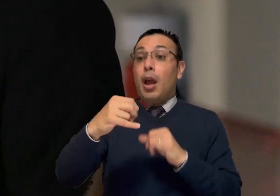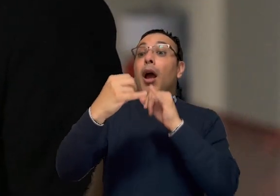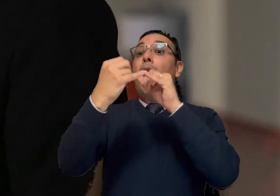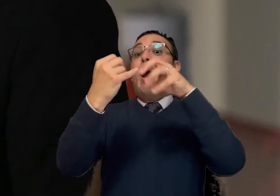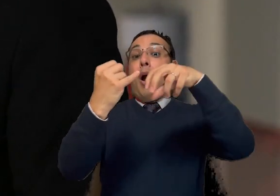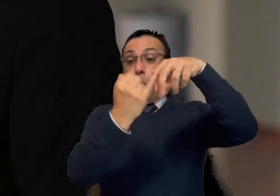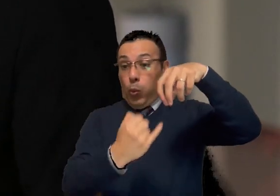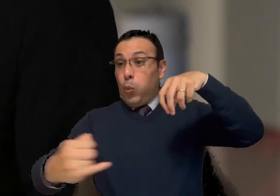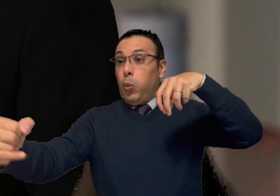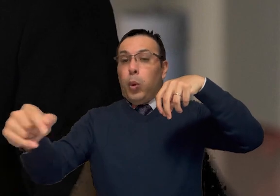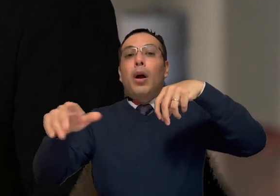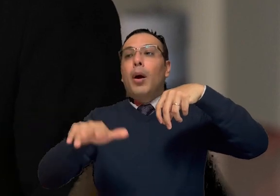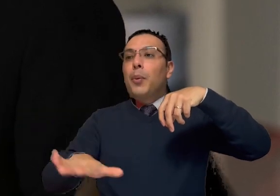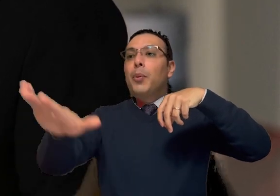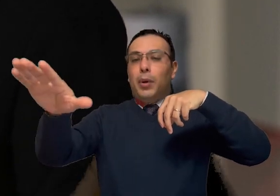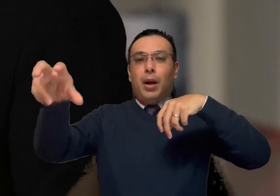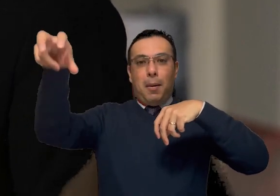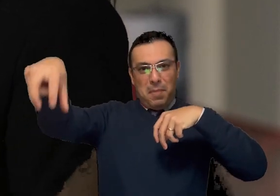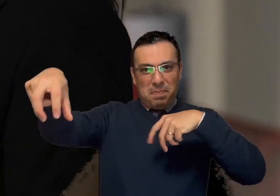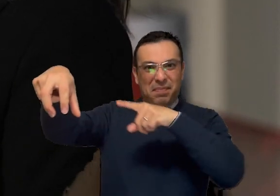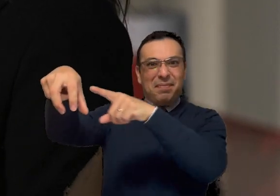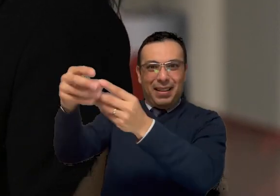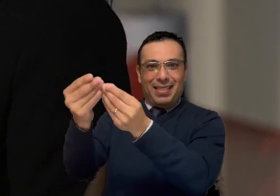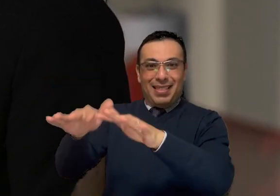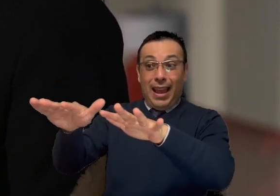ultimately is distributed into our grid.